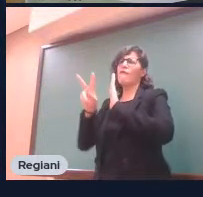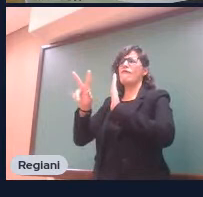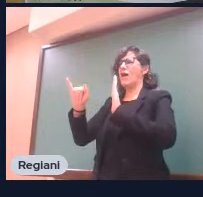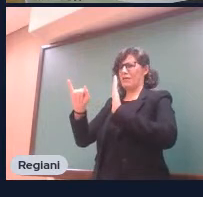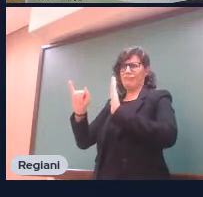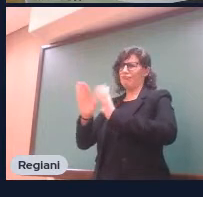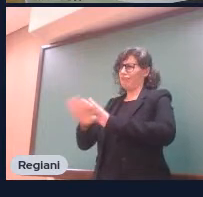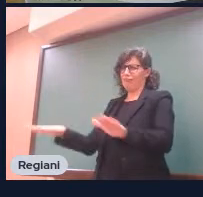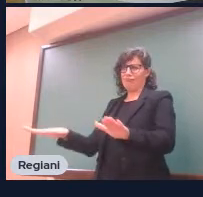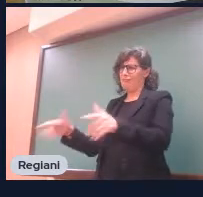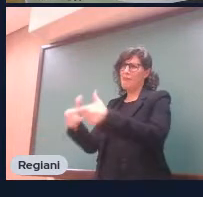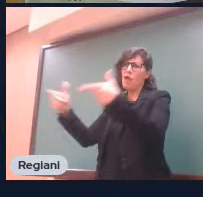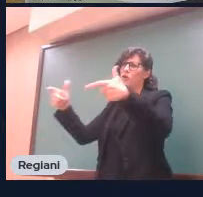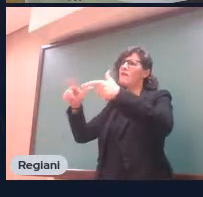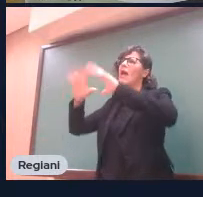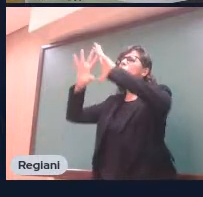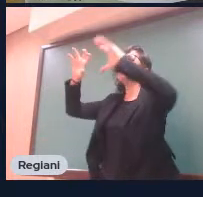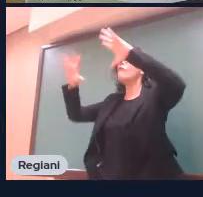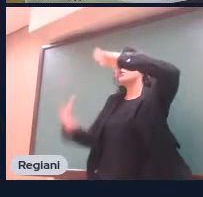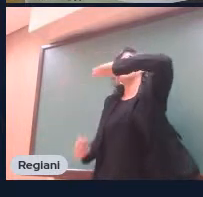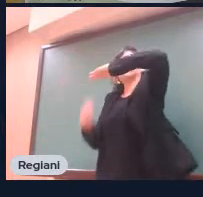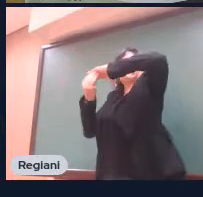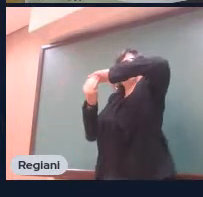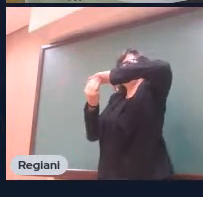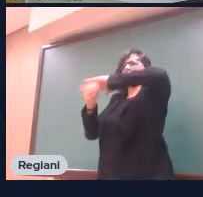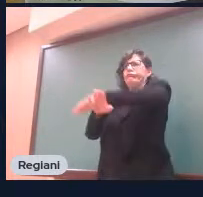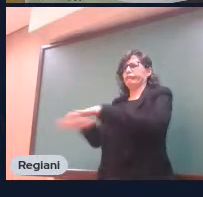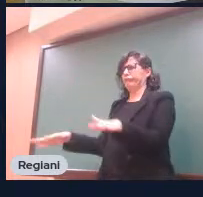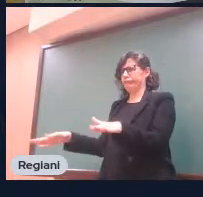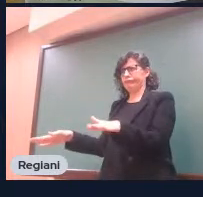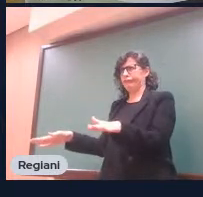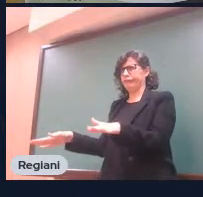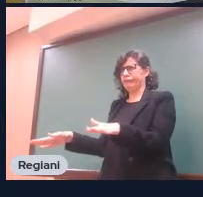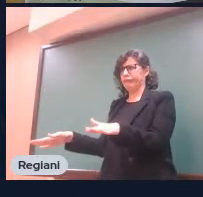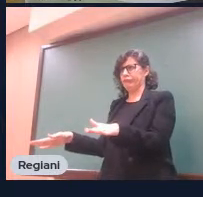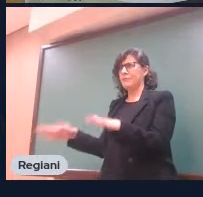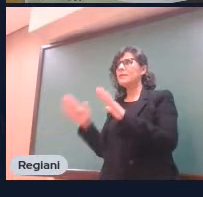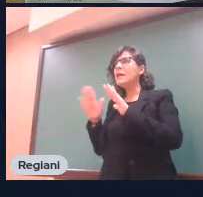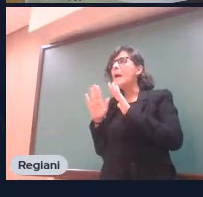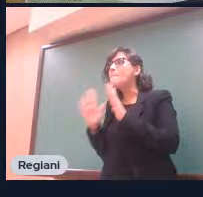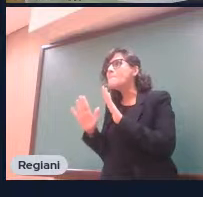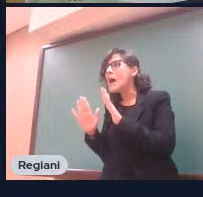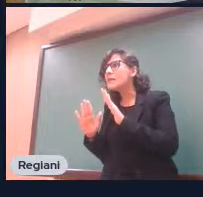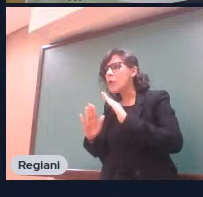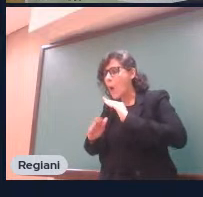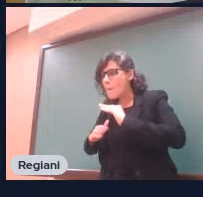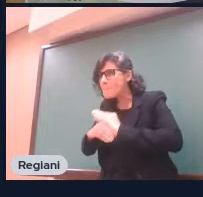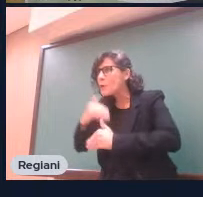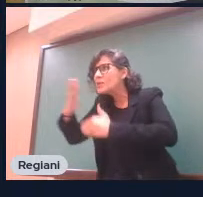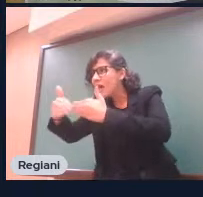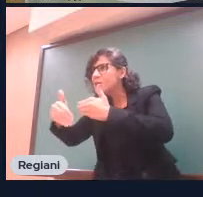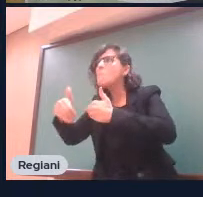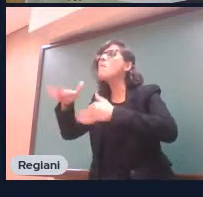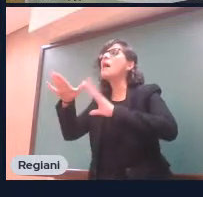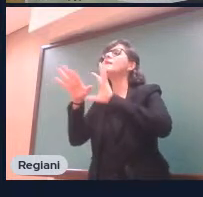will be stored in the cloud. Bottom-up processes. They will be more democratic as a